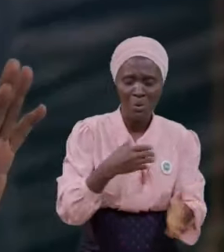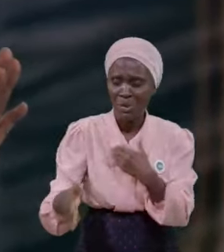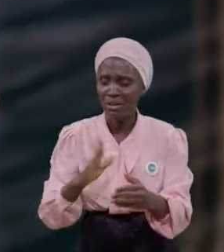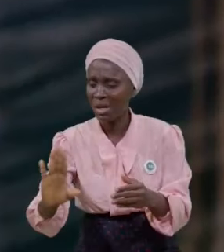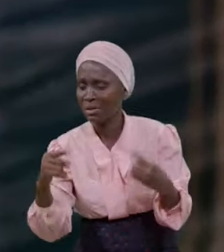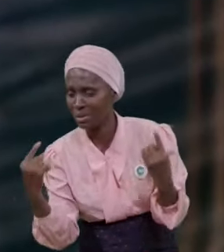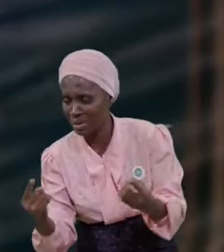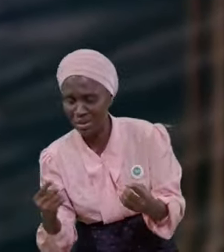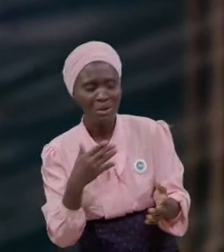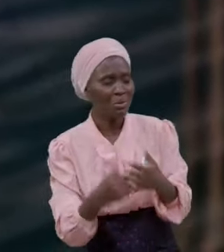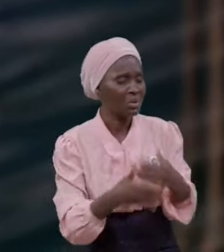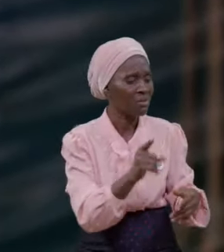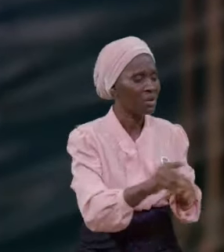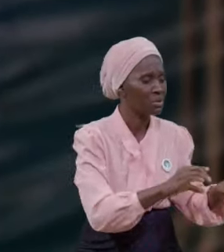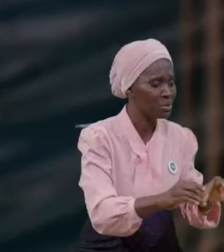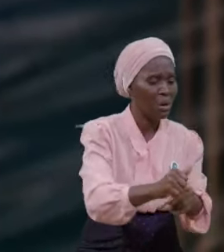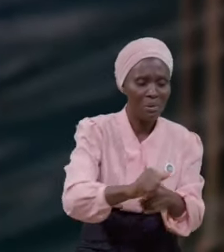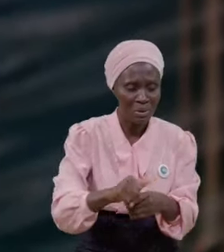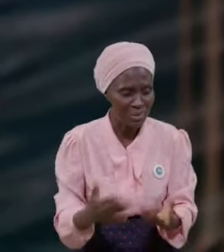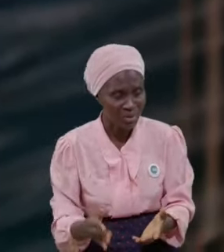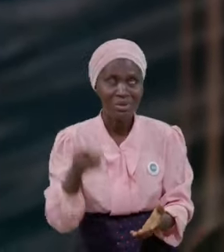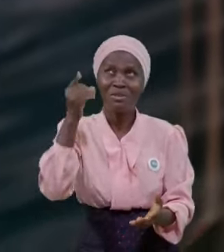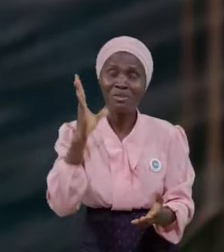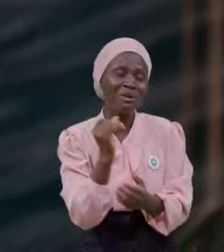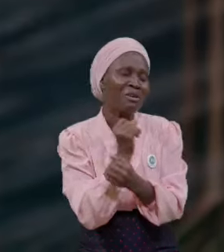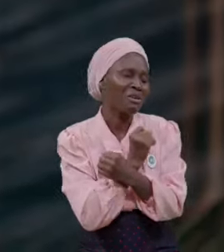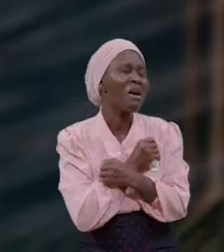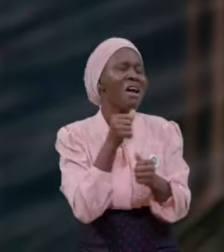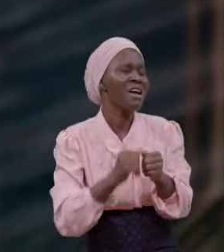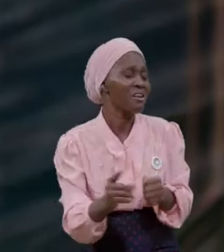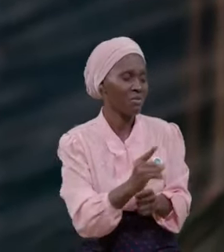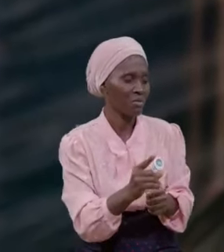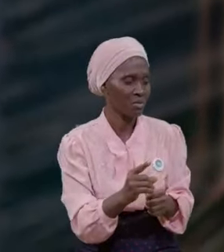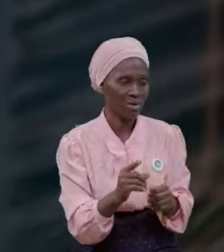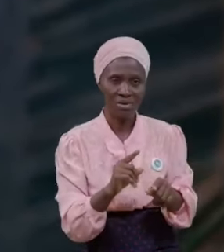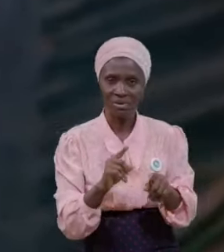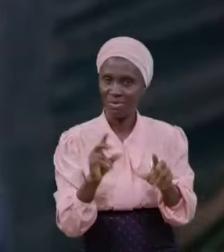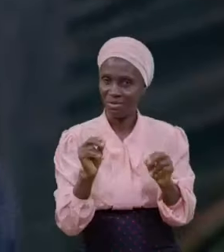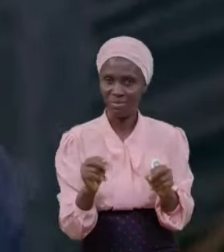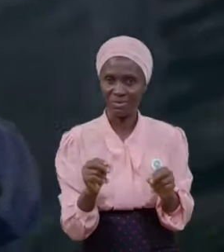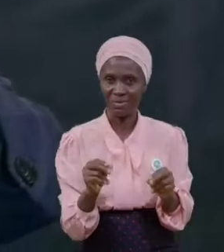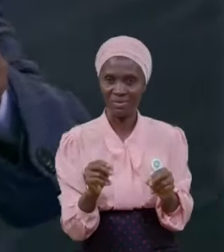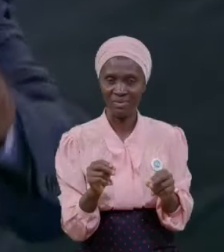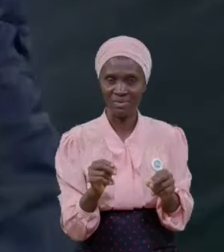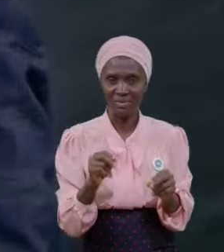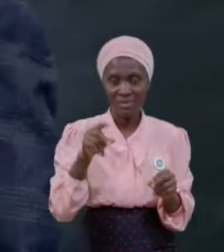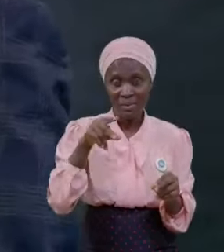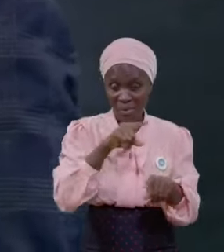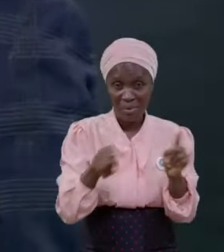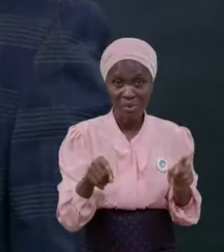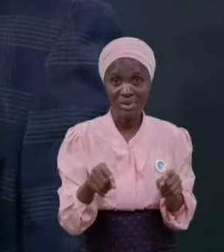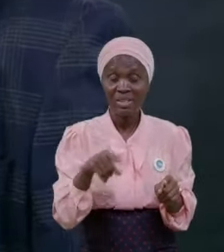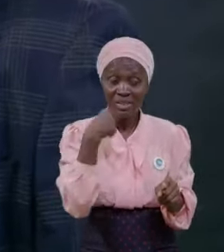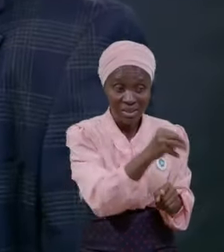God loves everyone. No, he's angry with the sinner every day. He's angry with the people who